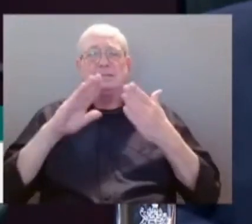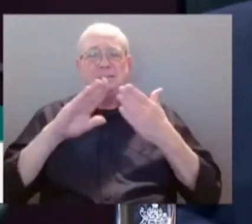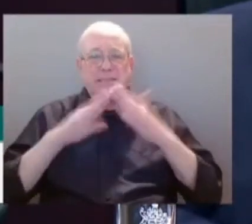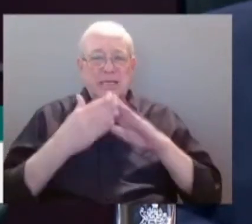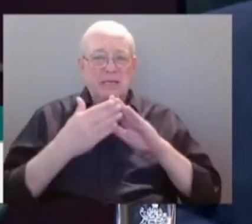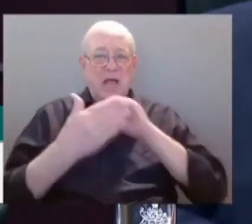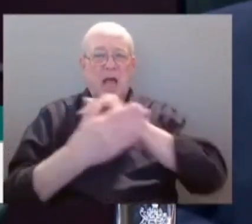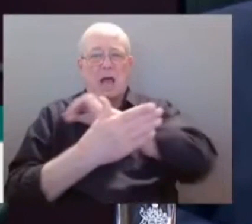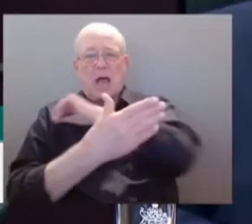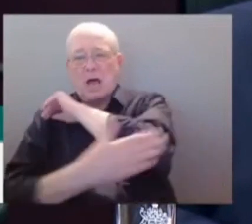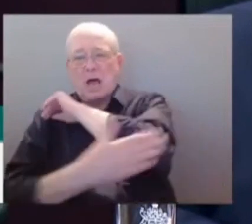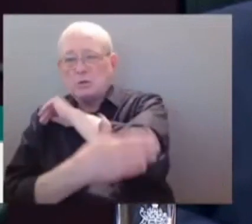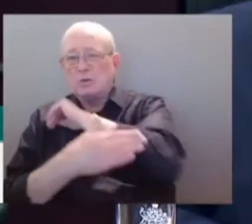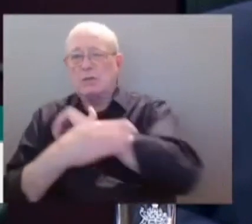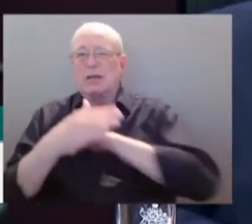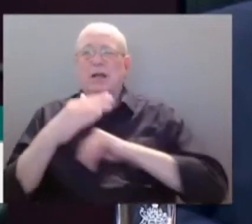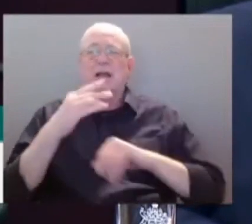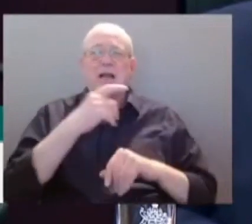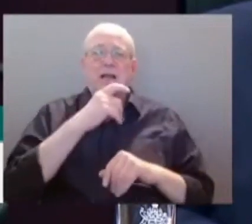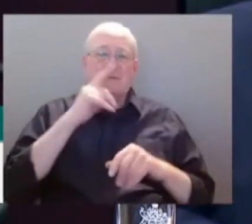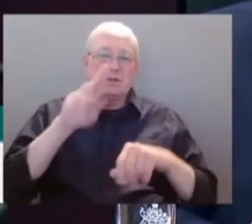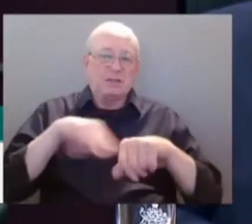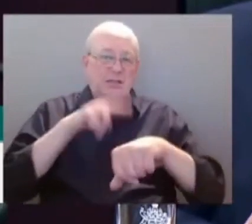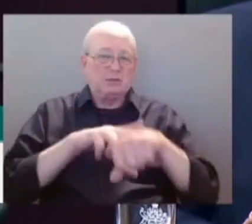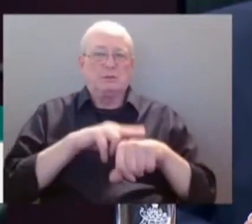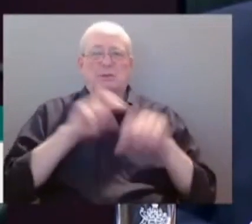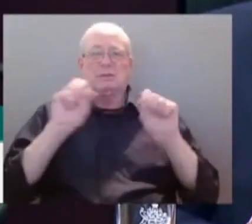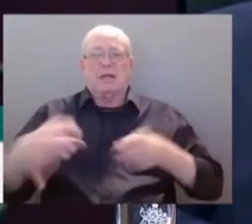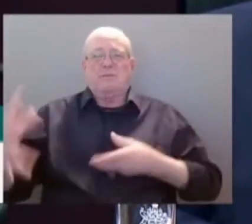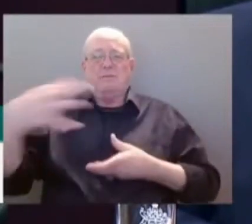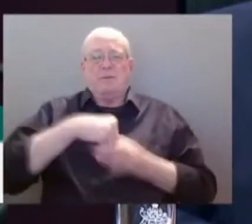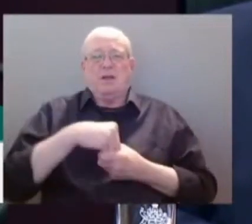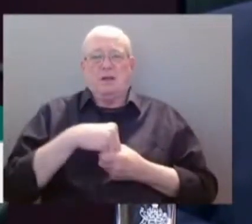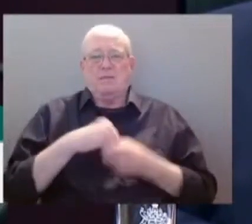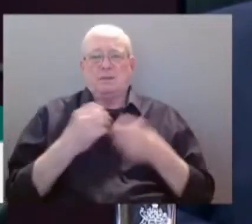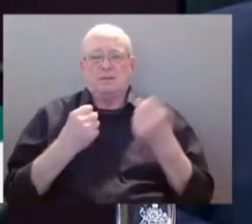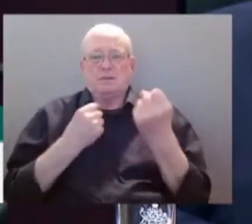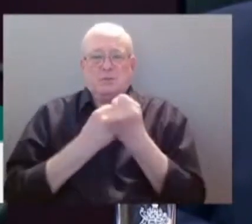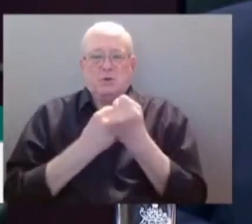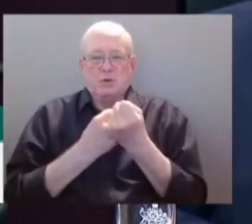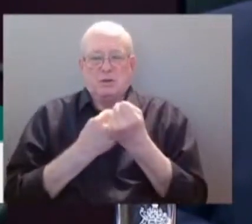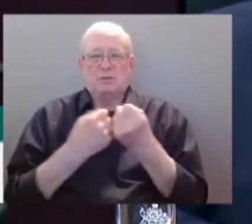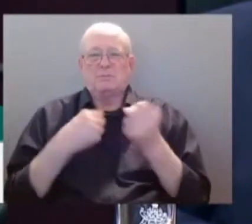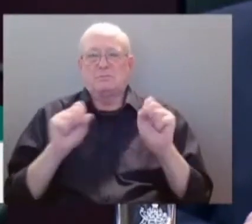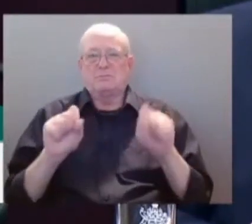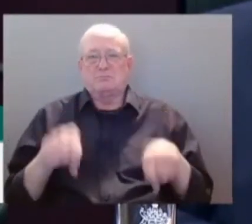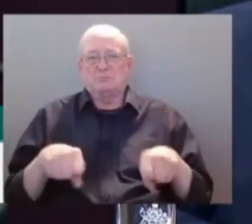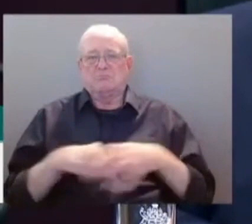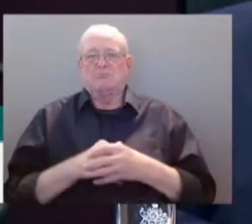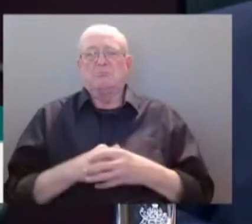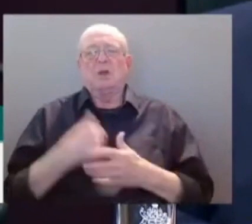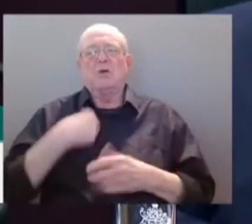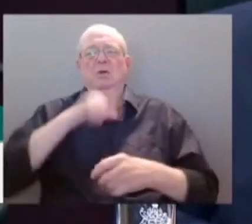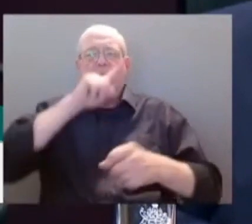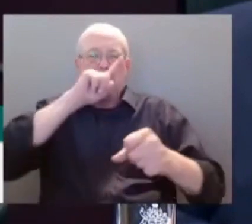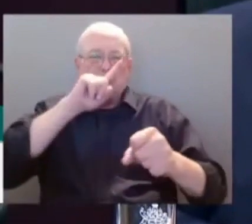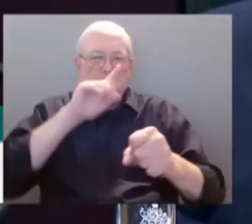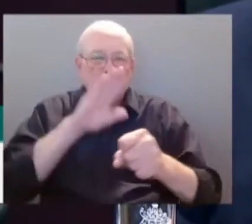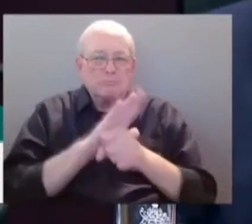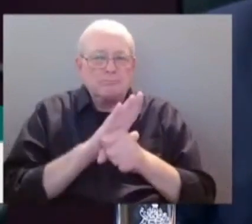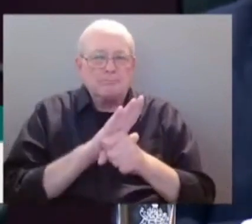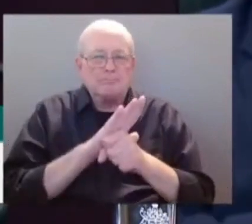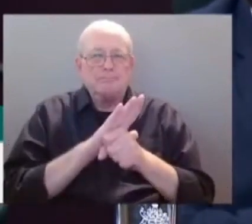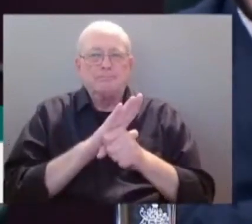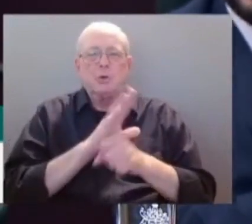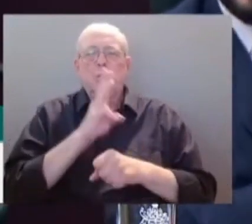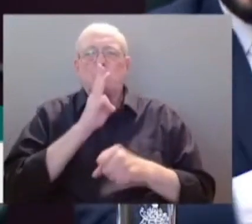the infrastructure in place to be resilient in those types of situations. We are absolutely committed to this work. And further, Mr. Speaker, the Premier has also